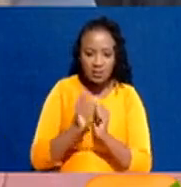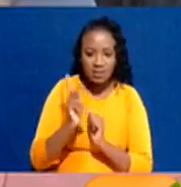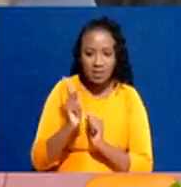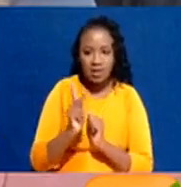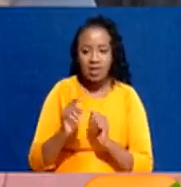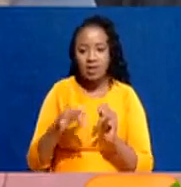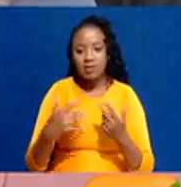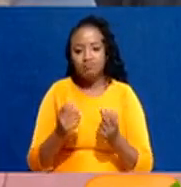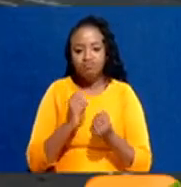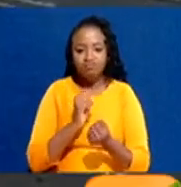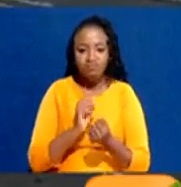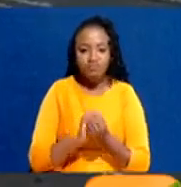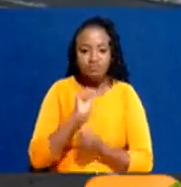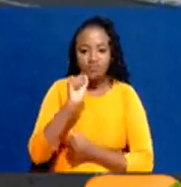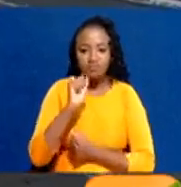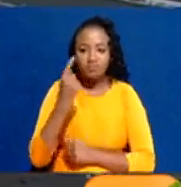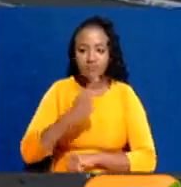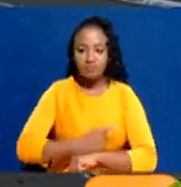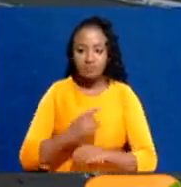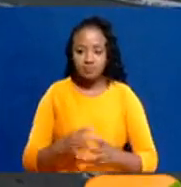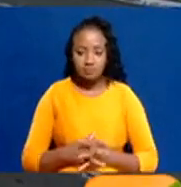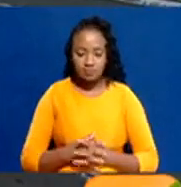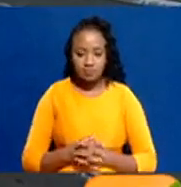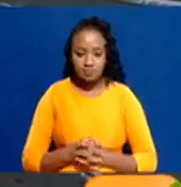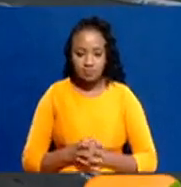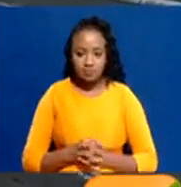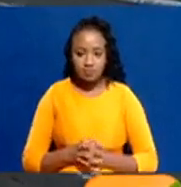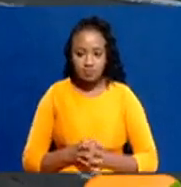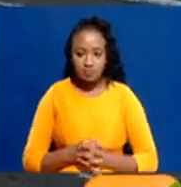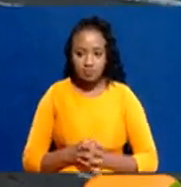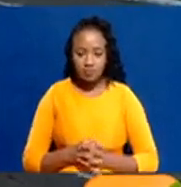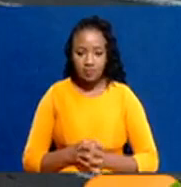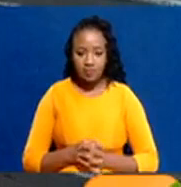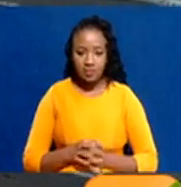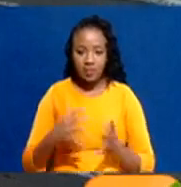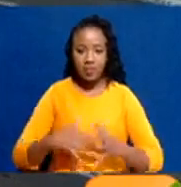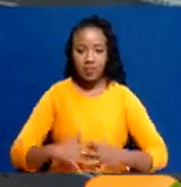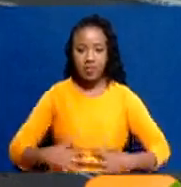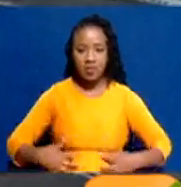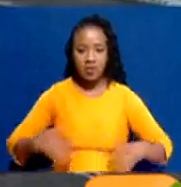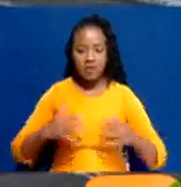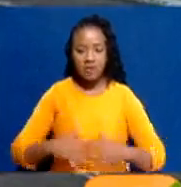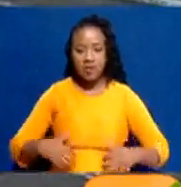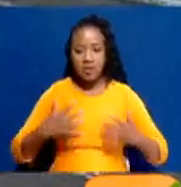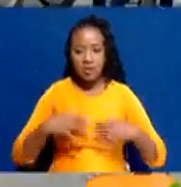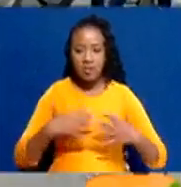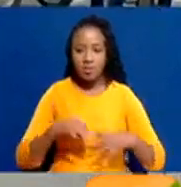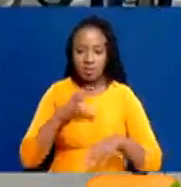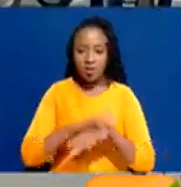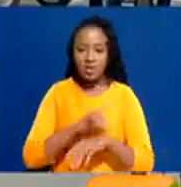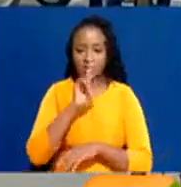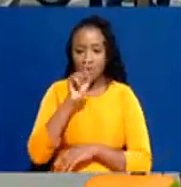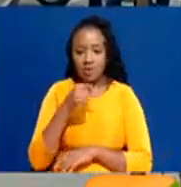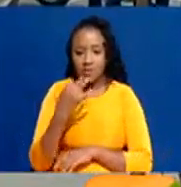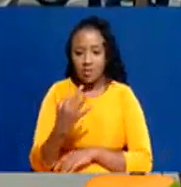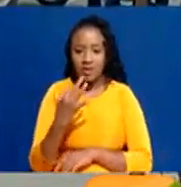12, more than 15 per day. The IFC study shows that refugees here earn about one third less than those in the town. It is